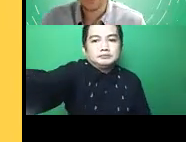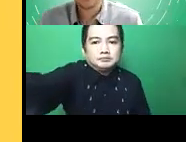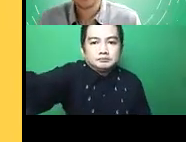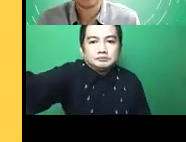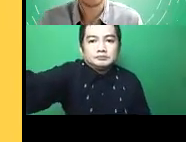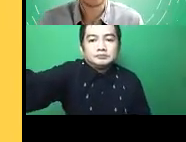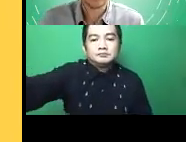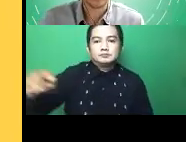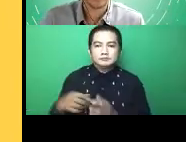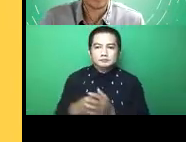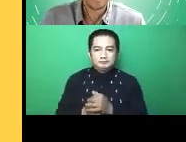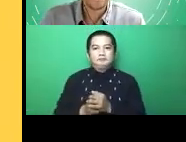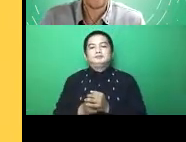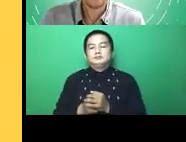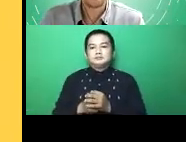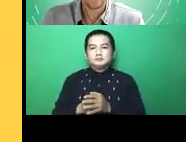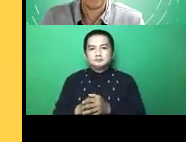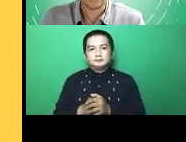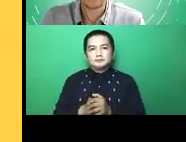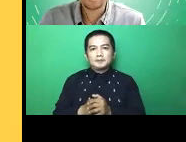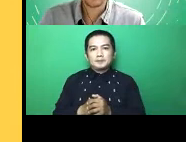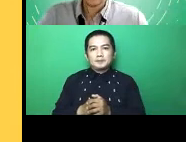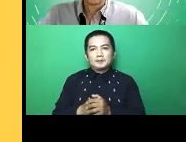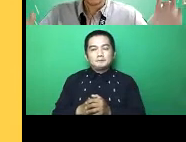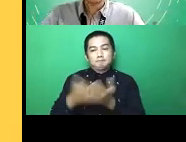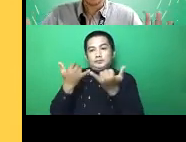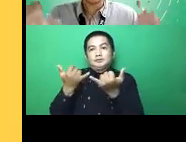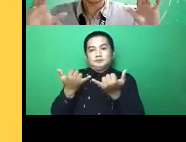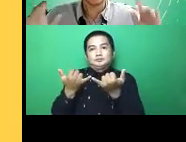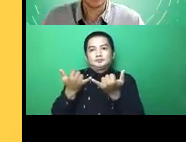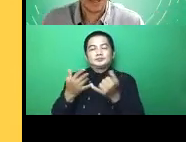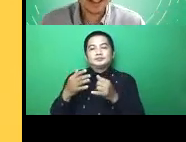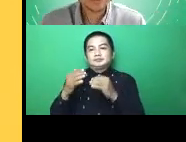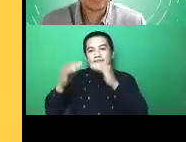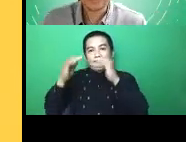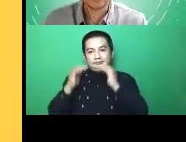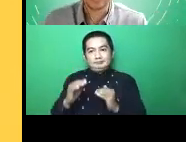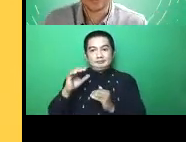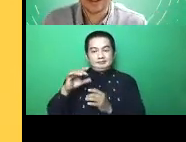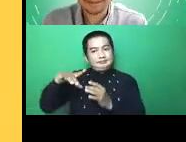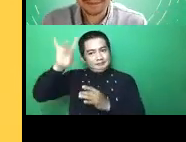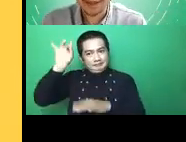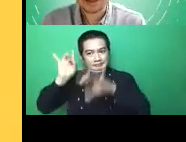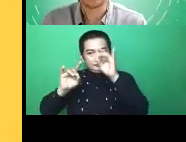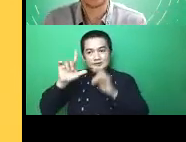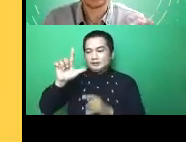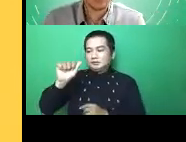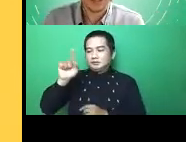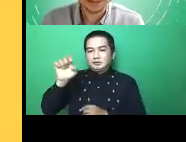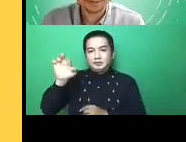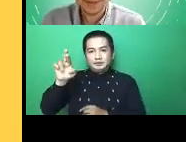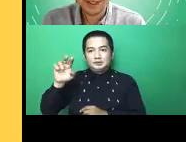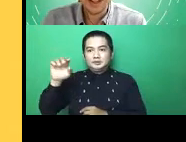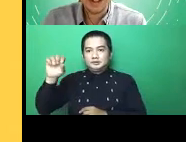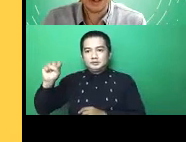or these kinds of applications. Now, next one is called selective laser sintering. Okay, so we'll break it